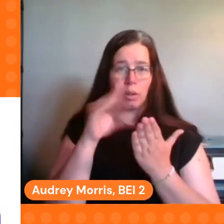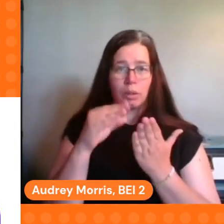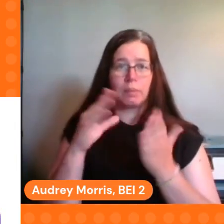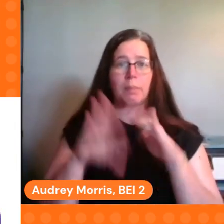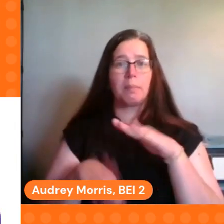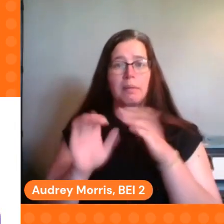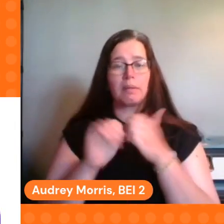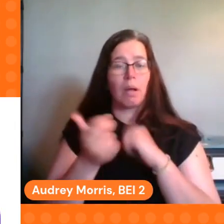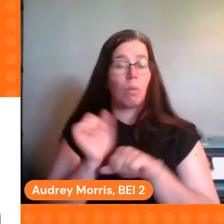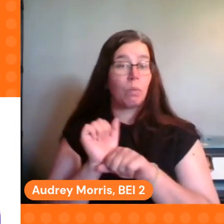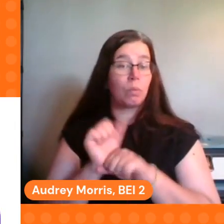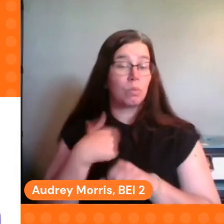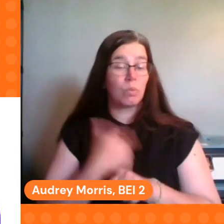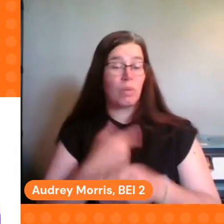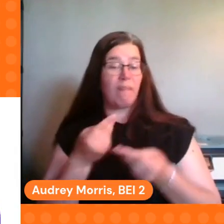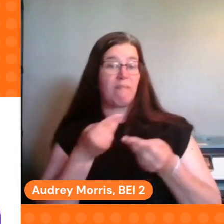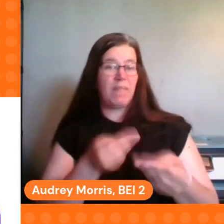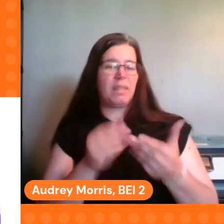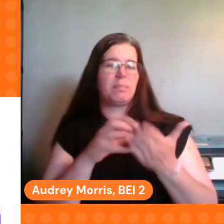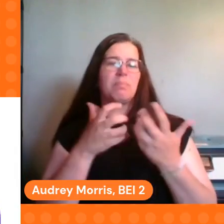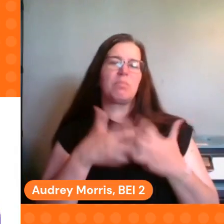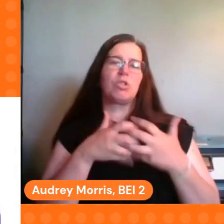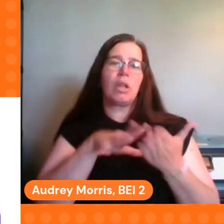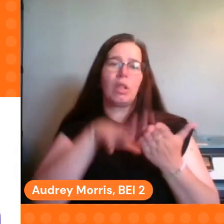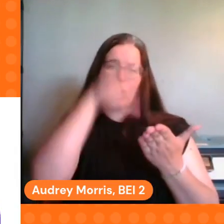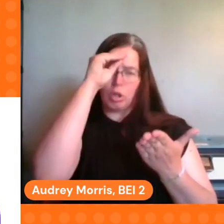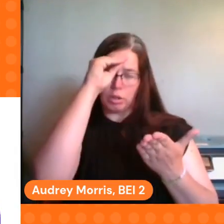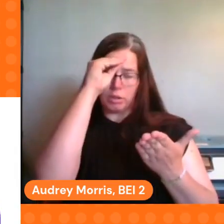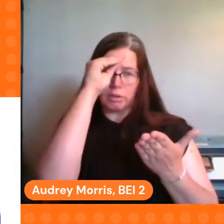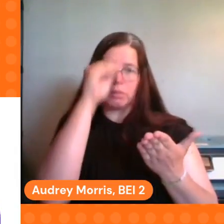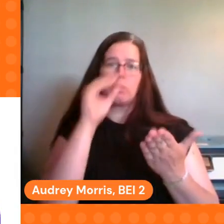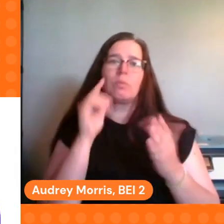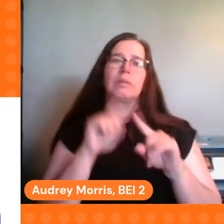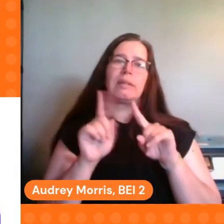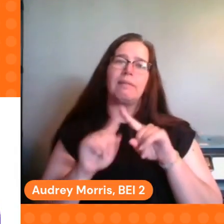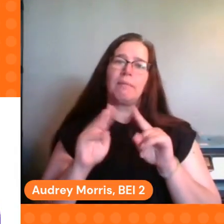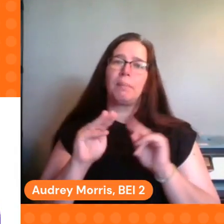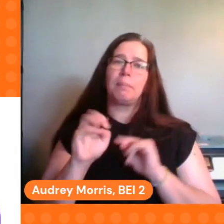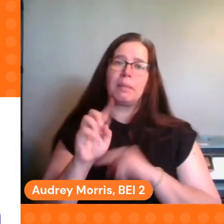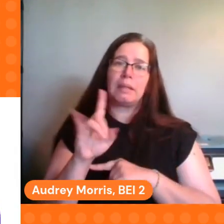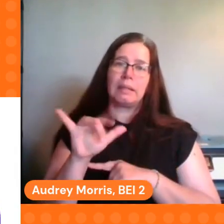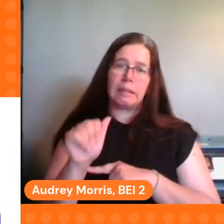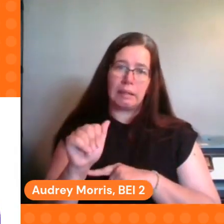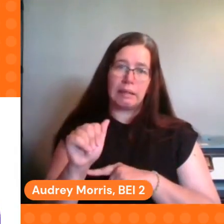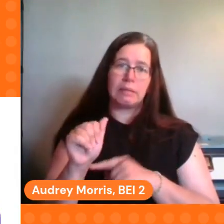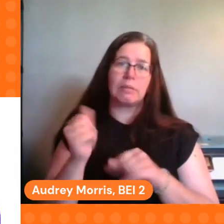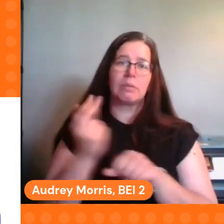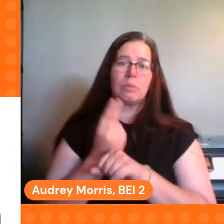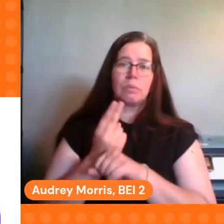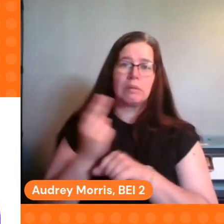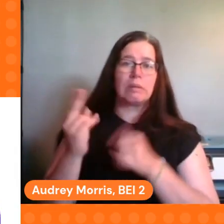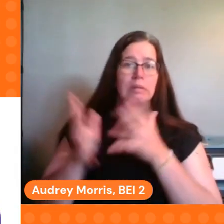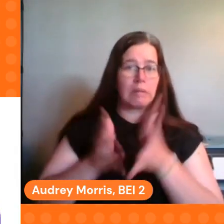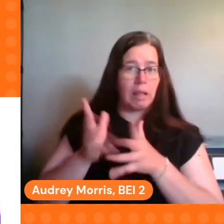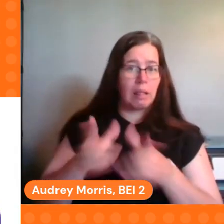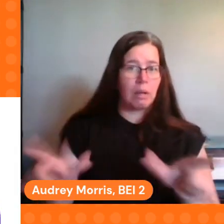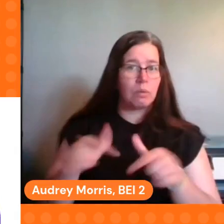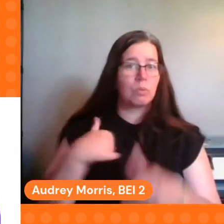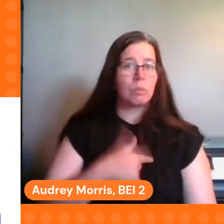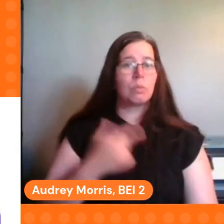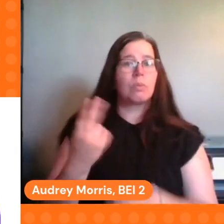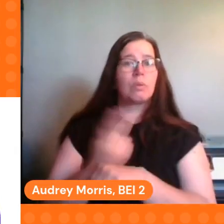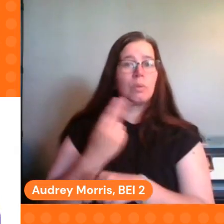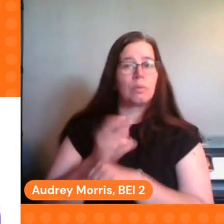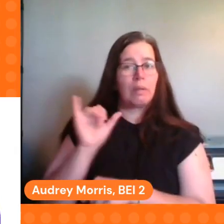we use machine learning. So we have different medias in the Tanzanian Sign Language, whereby we use that media